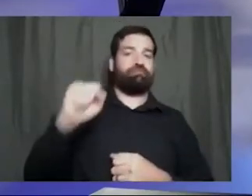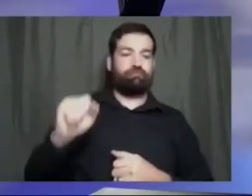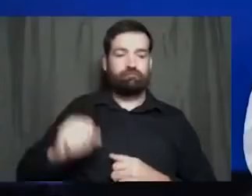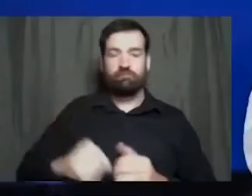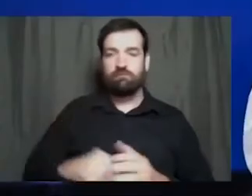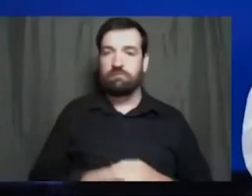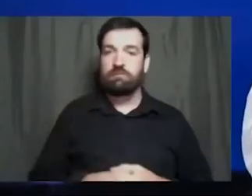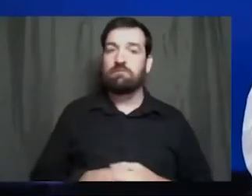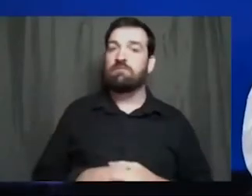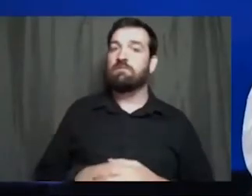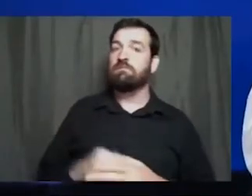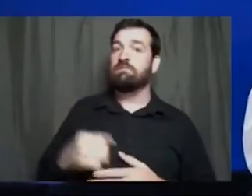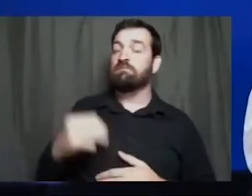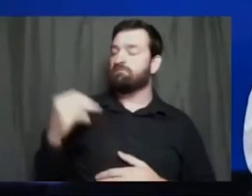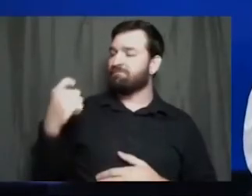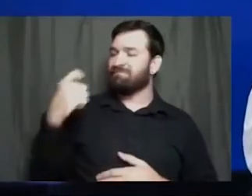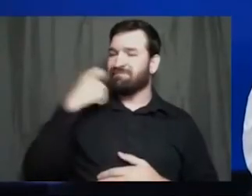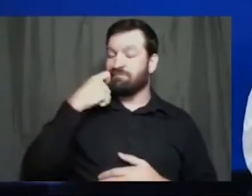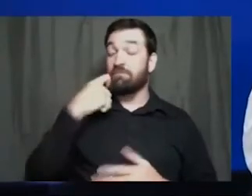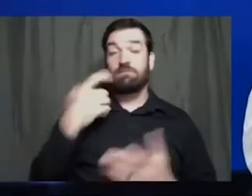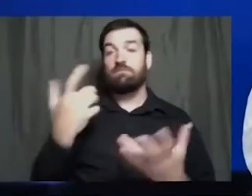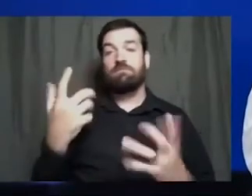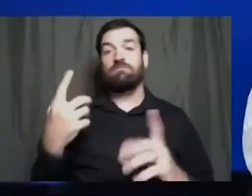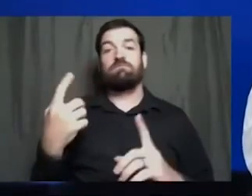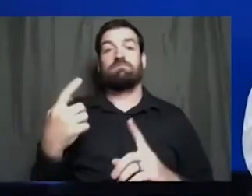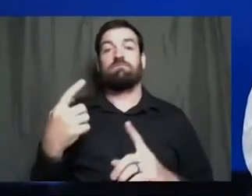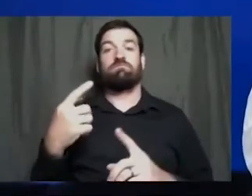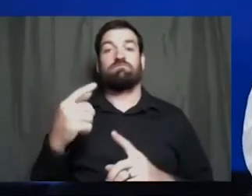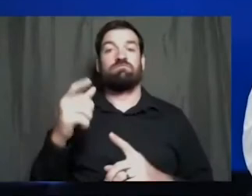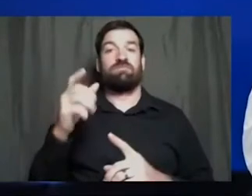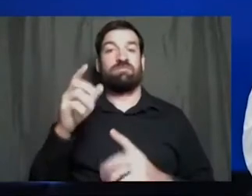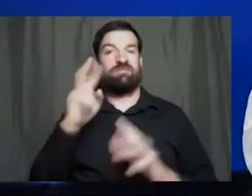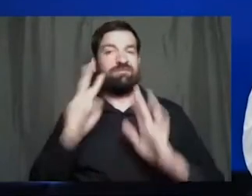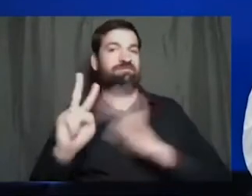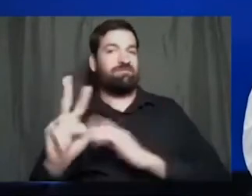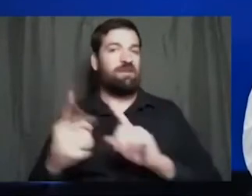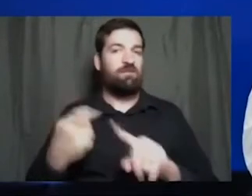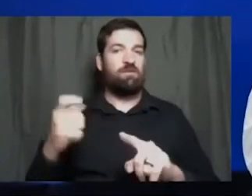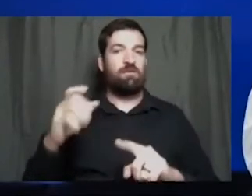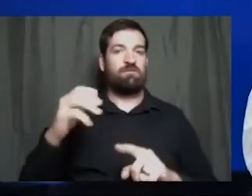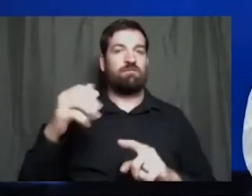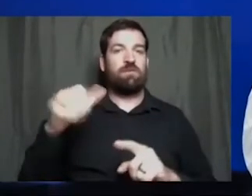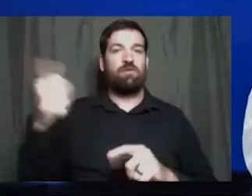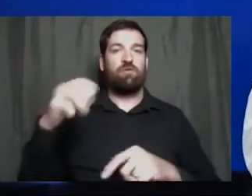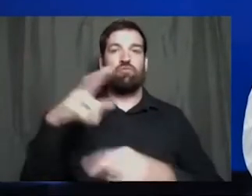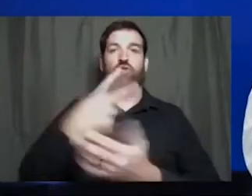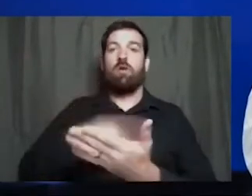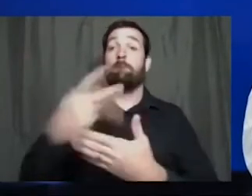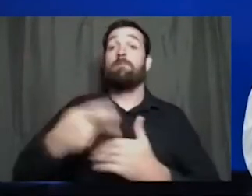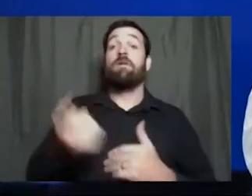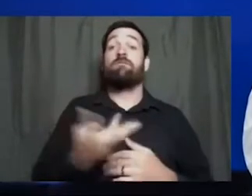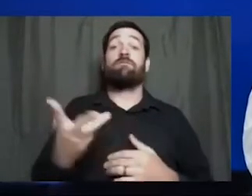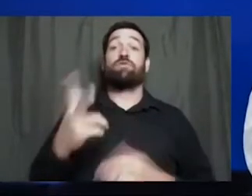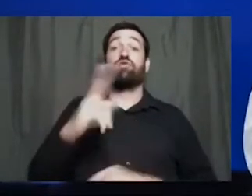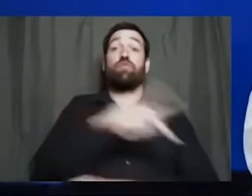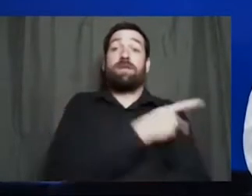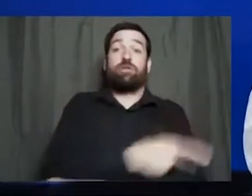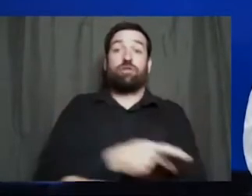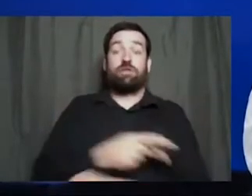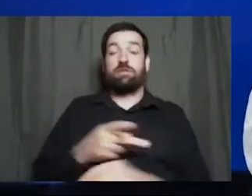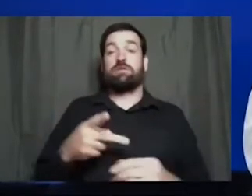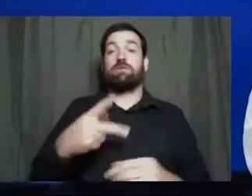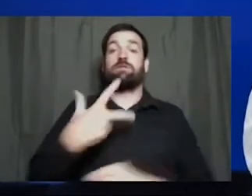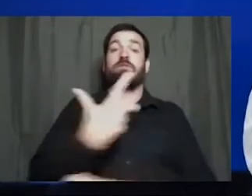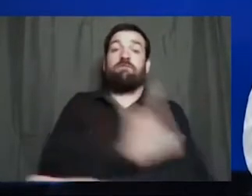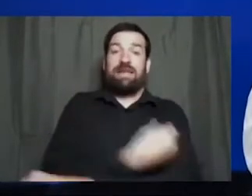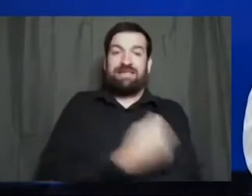So just as a plug for a future program, I've got a couple of vaccine hesitant patients who have converted, and I'd be interested to bring in